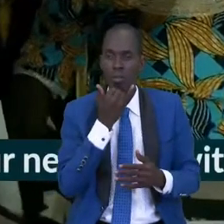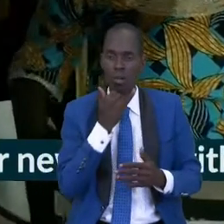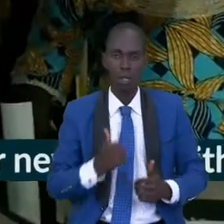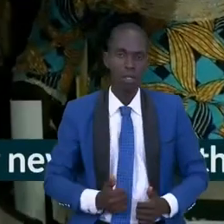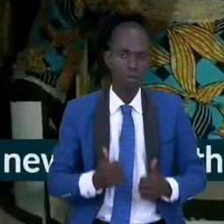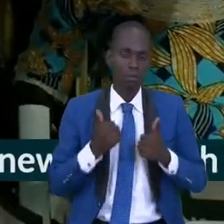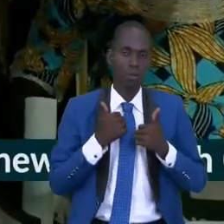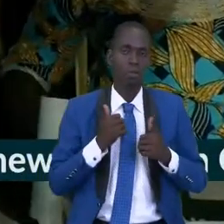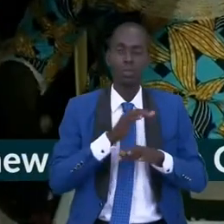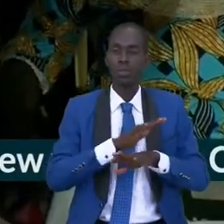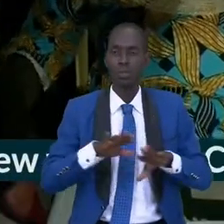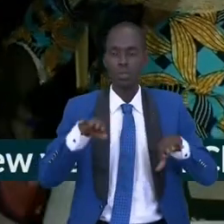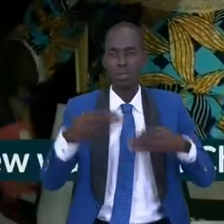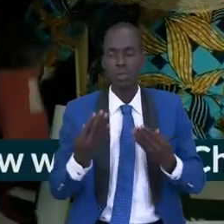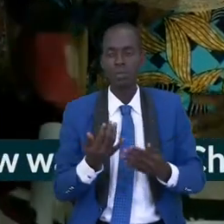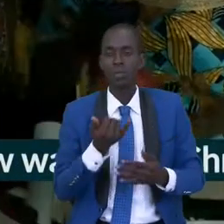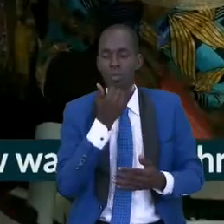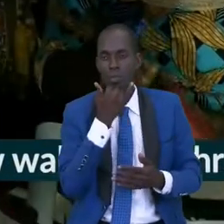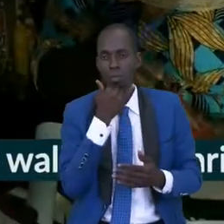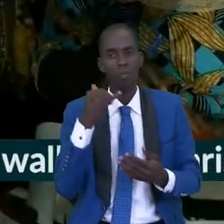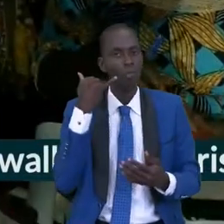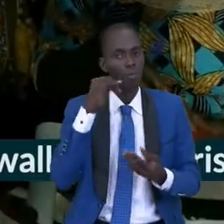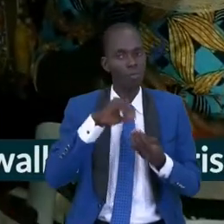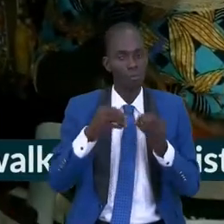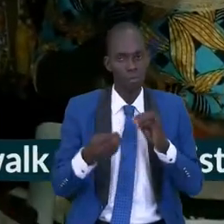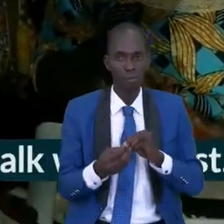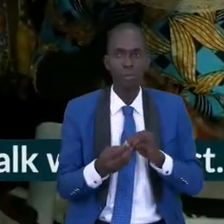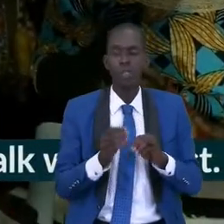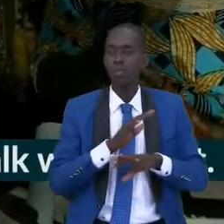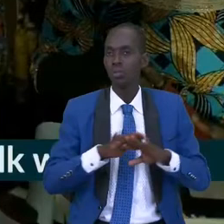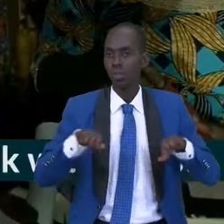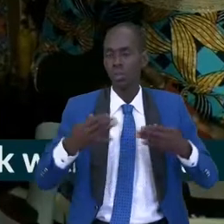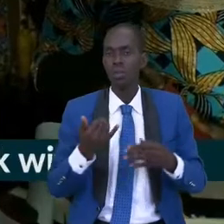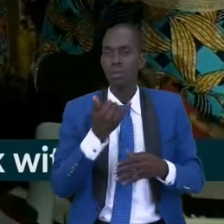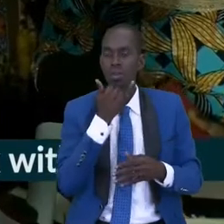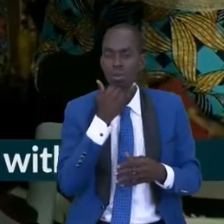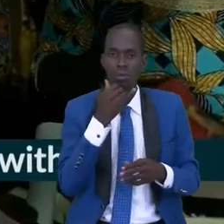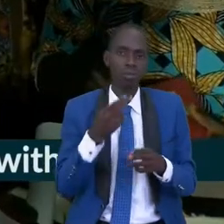the people are. Let's get there. Have enough slips.